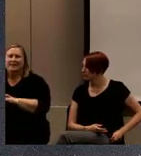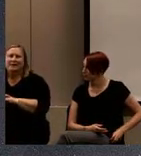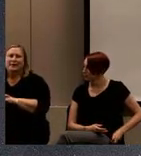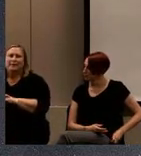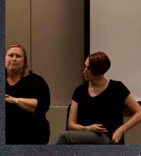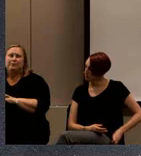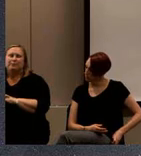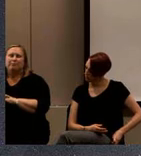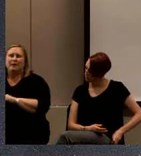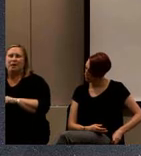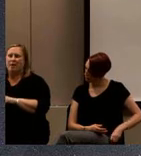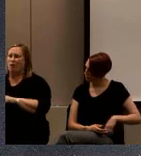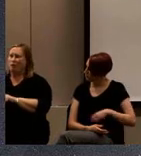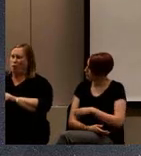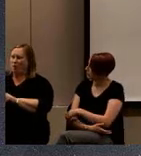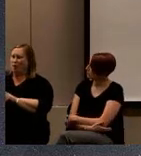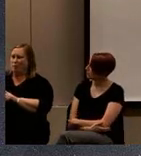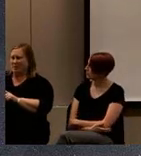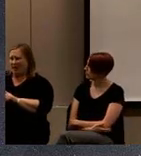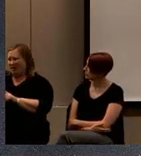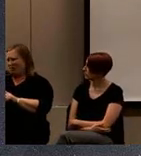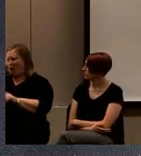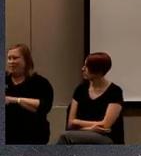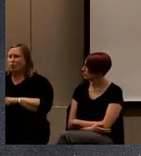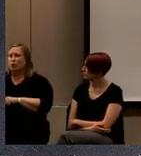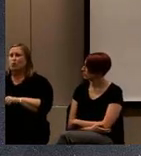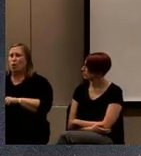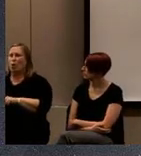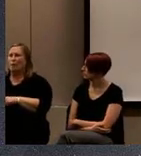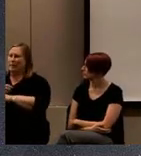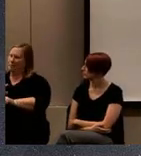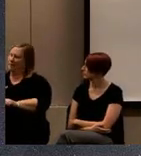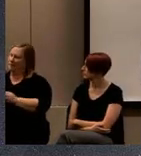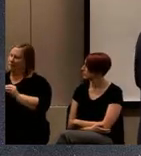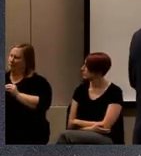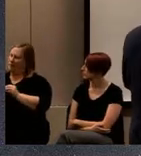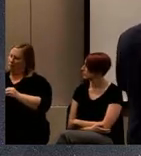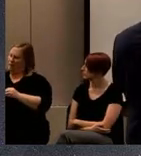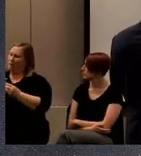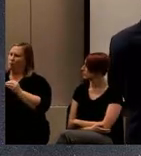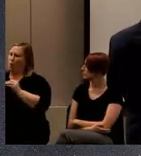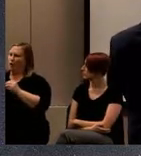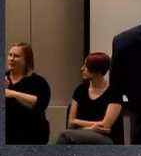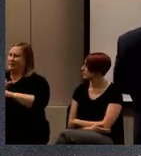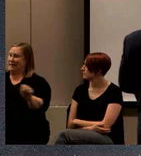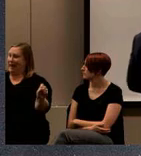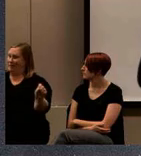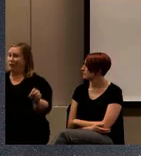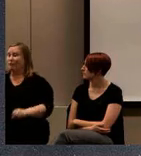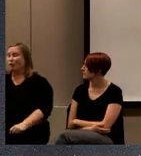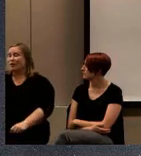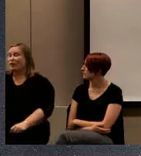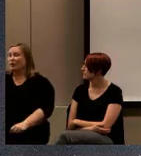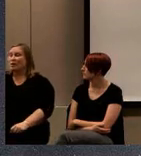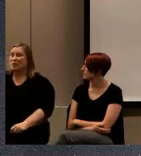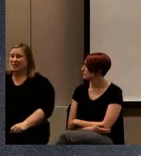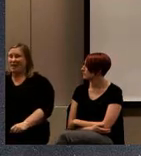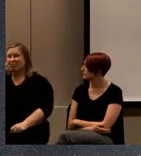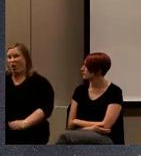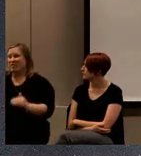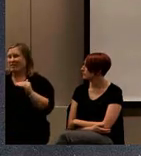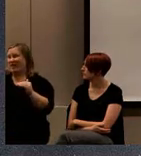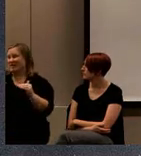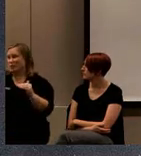About 40% thought that adaptive cruise control made them a safer driver. And a 43% thought that advanced cruise